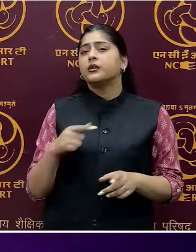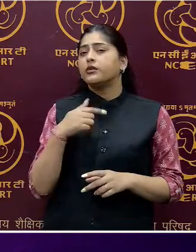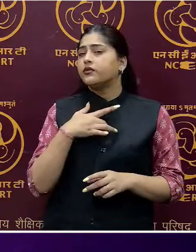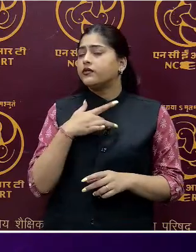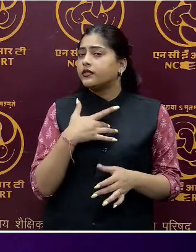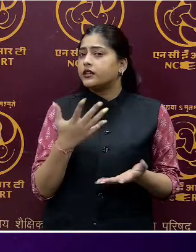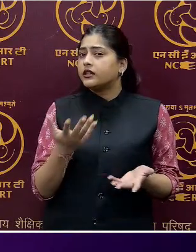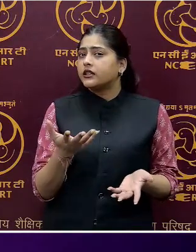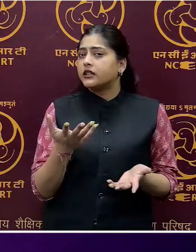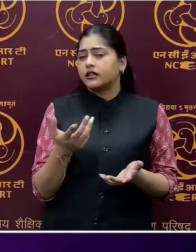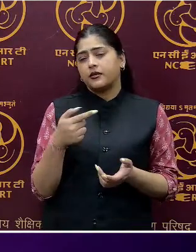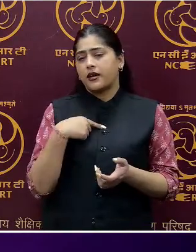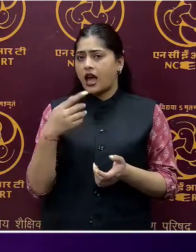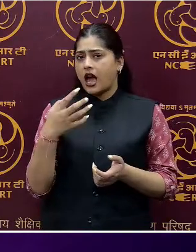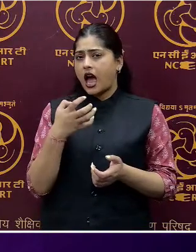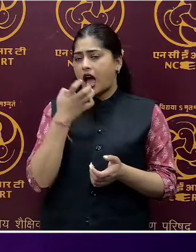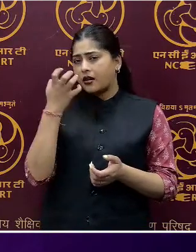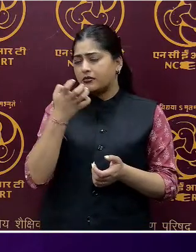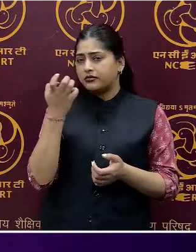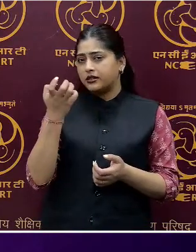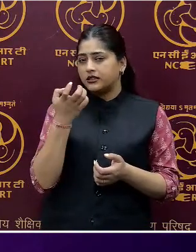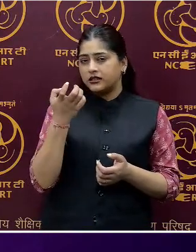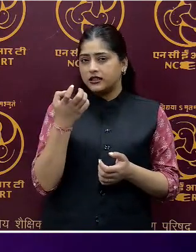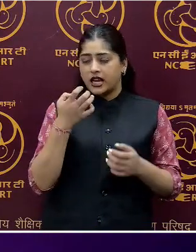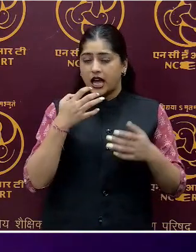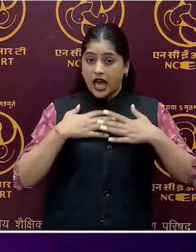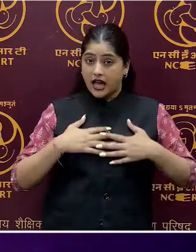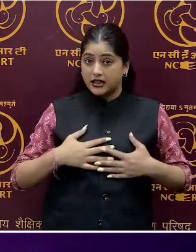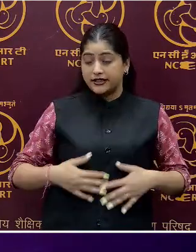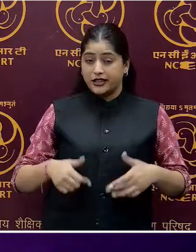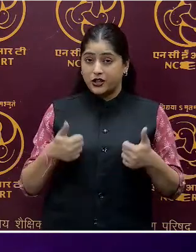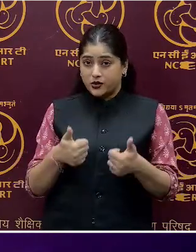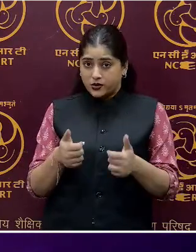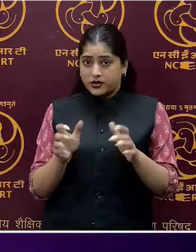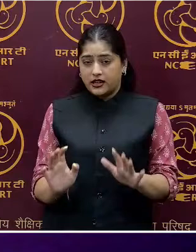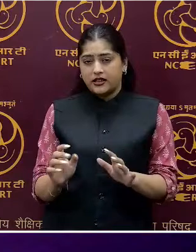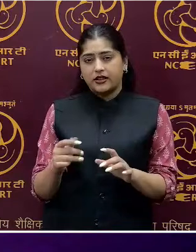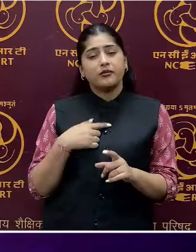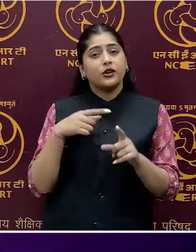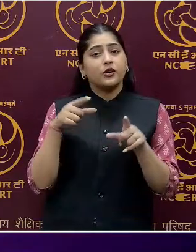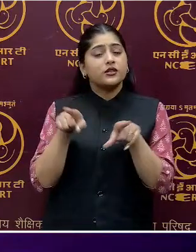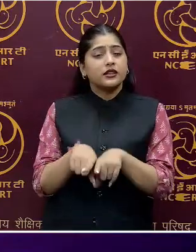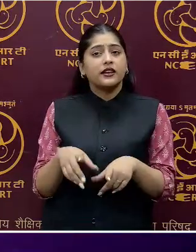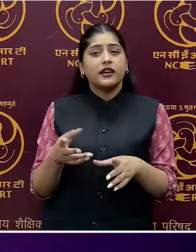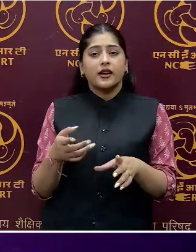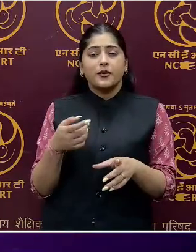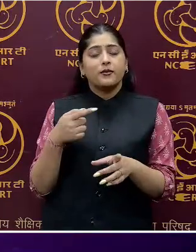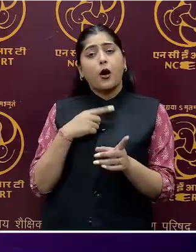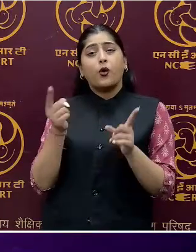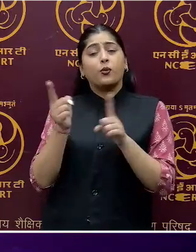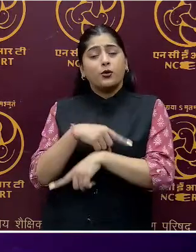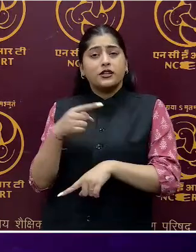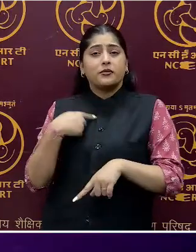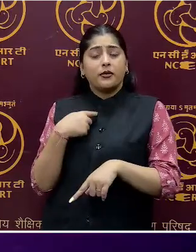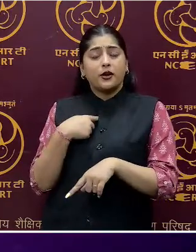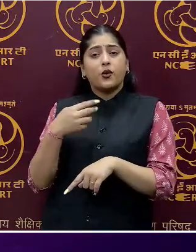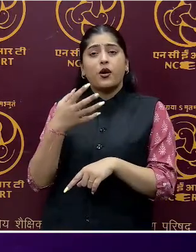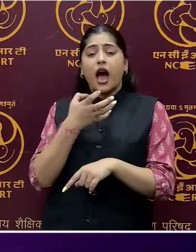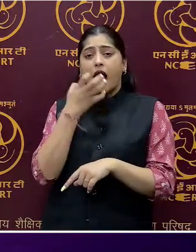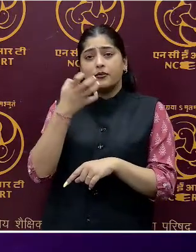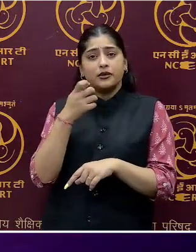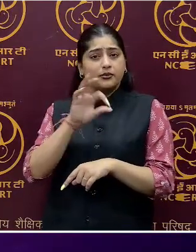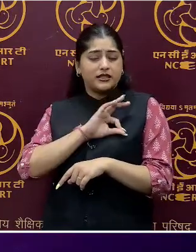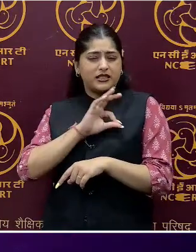also like to eat apples. Apples are also healthy. I think it's the other way around for me. I like to eat apples, but I don't like mangoes. Okay.